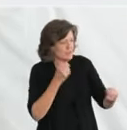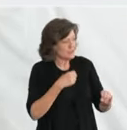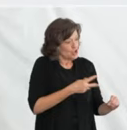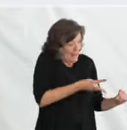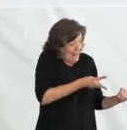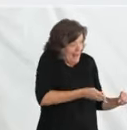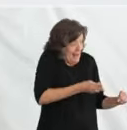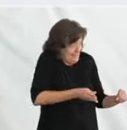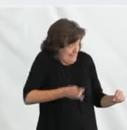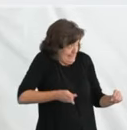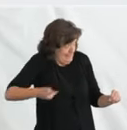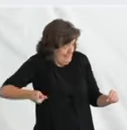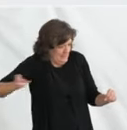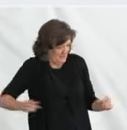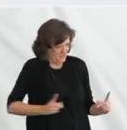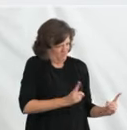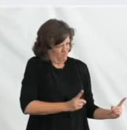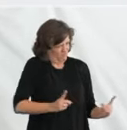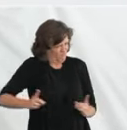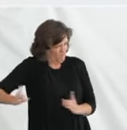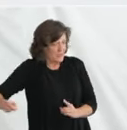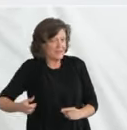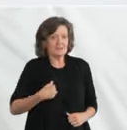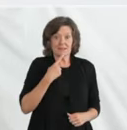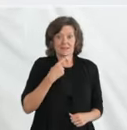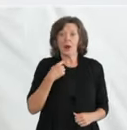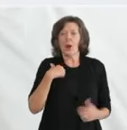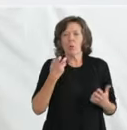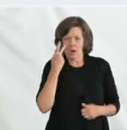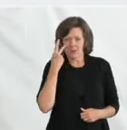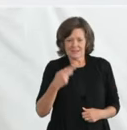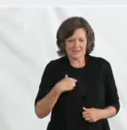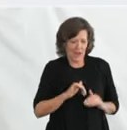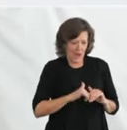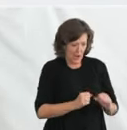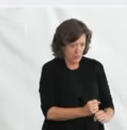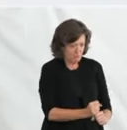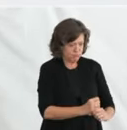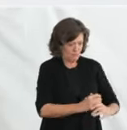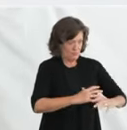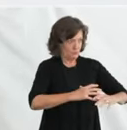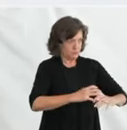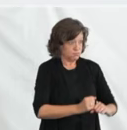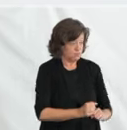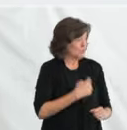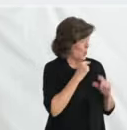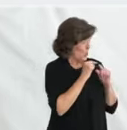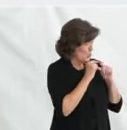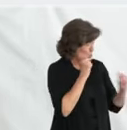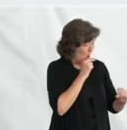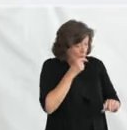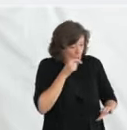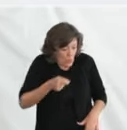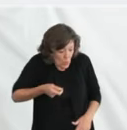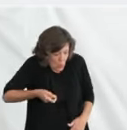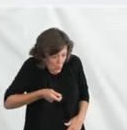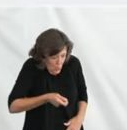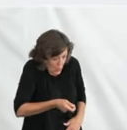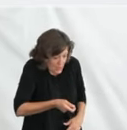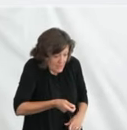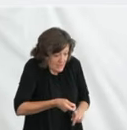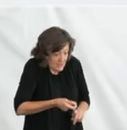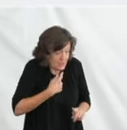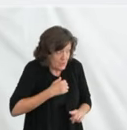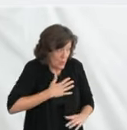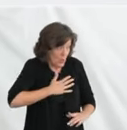want you guys to see how lungs inflate and deflate. And she stuck that straw down into those lungs. She took a deep breath. She said,